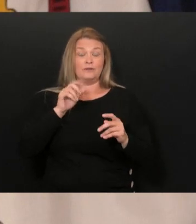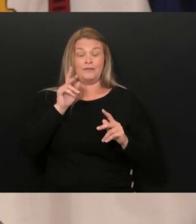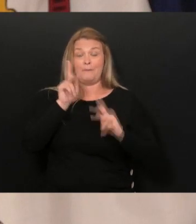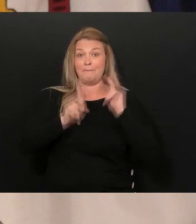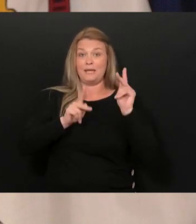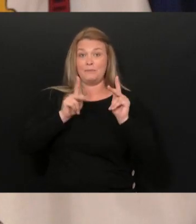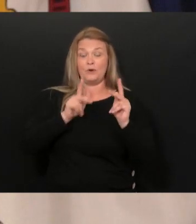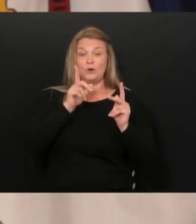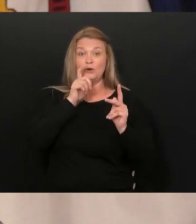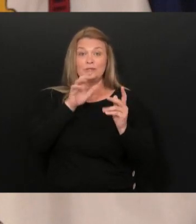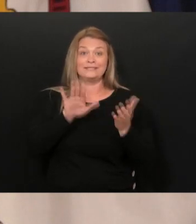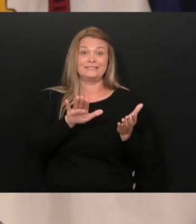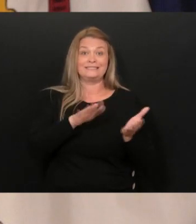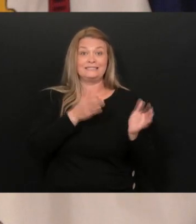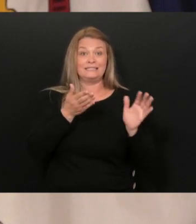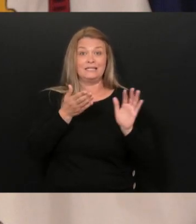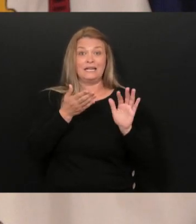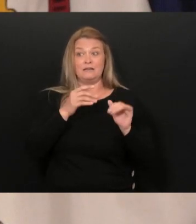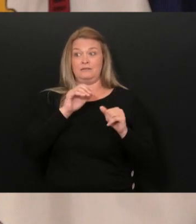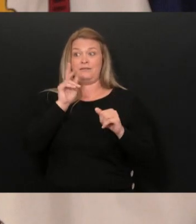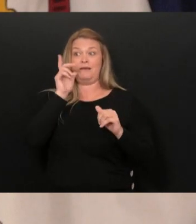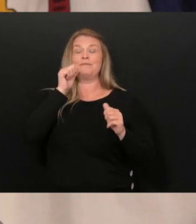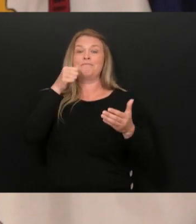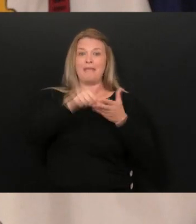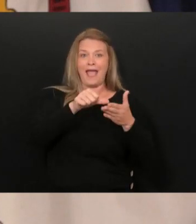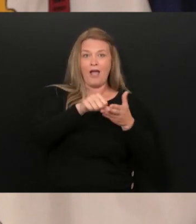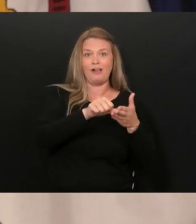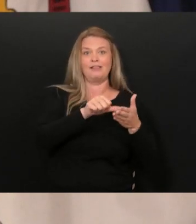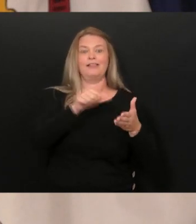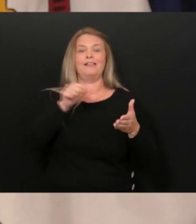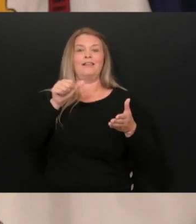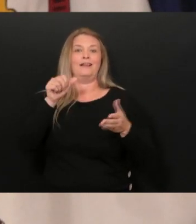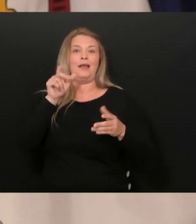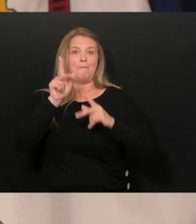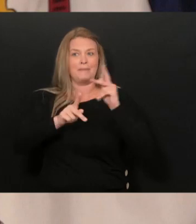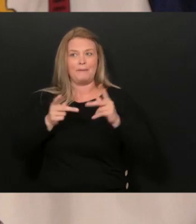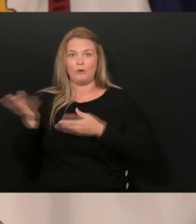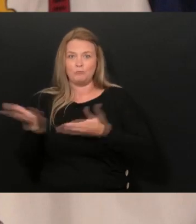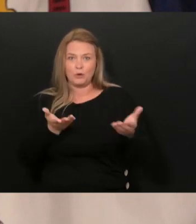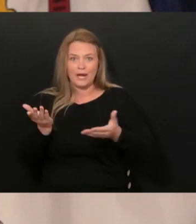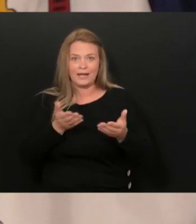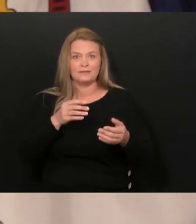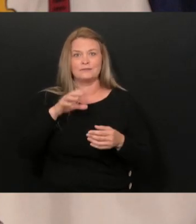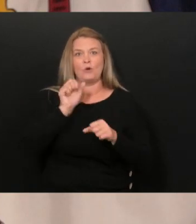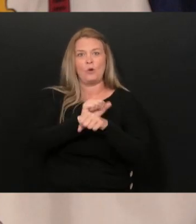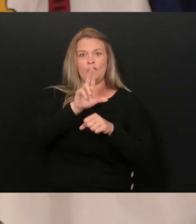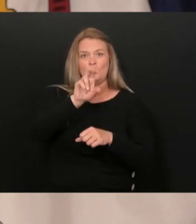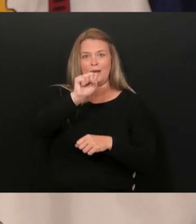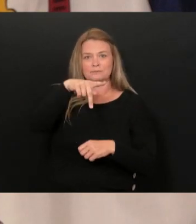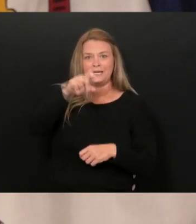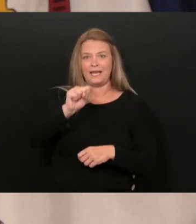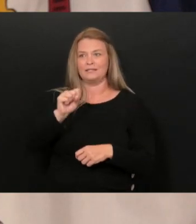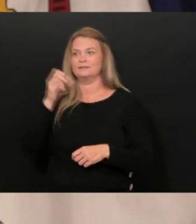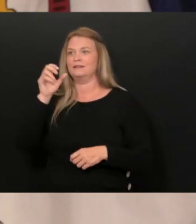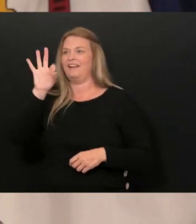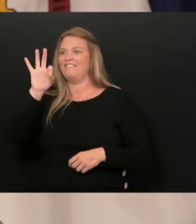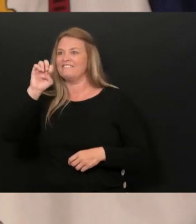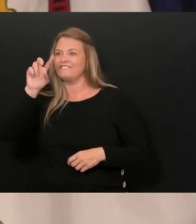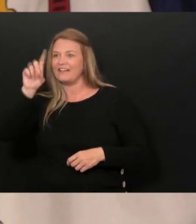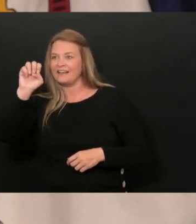just think about the people that are out there, the mail carriers, or the people that are delivering the FedEx packages or the